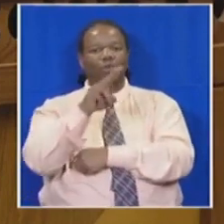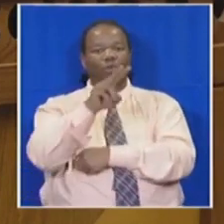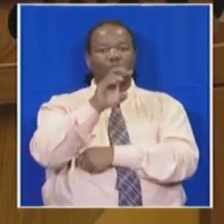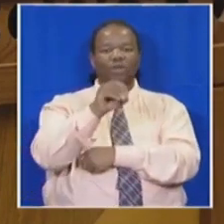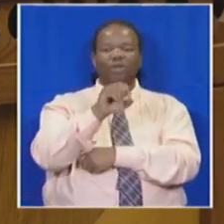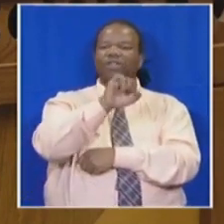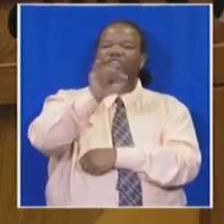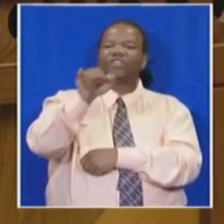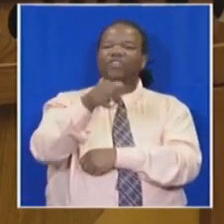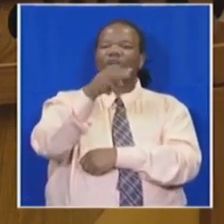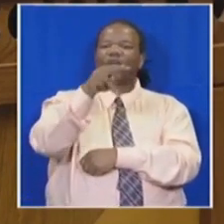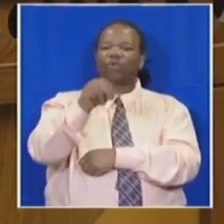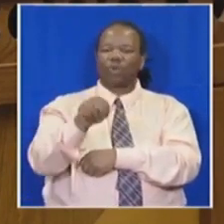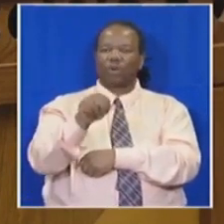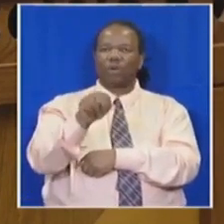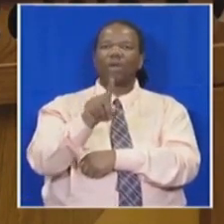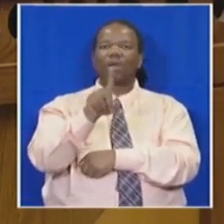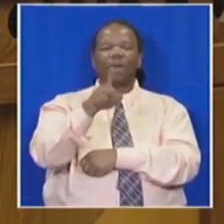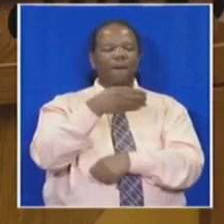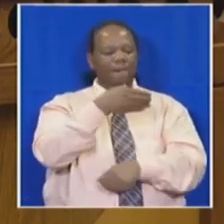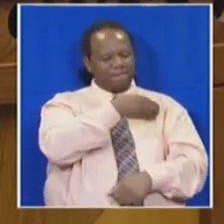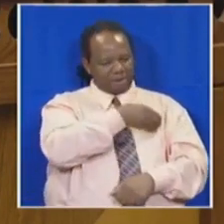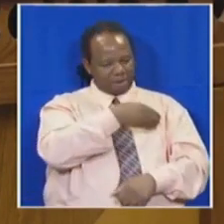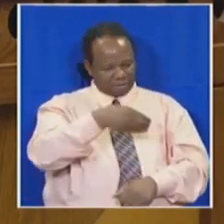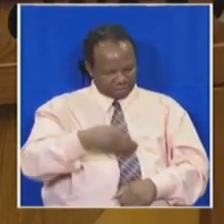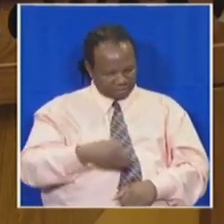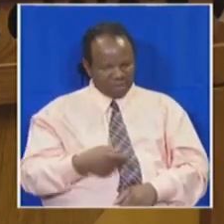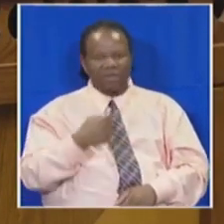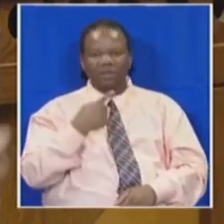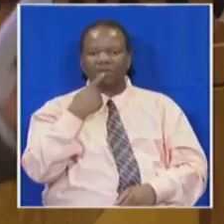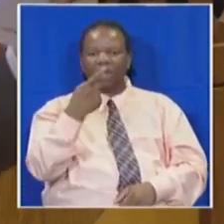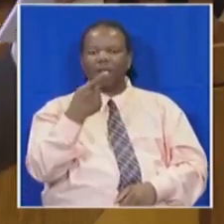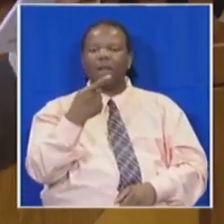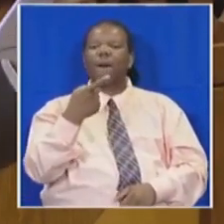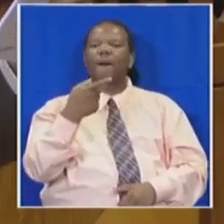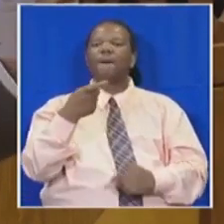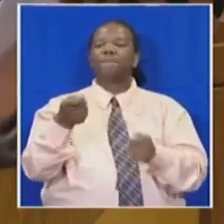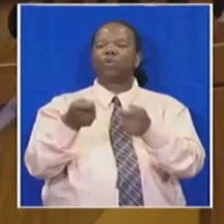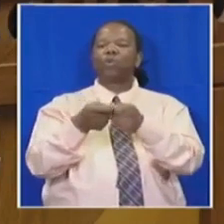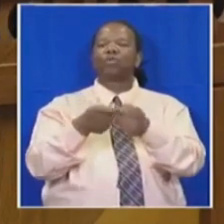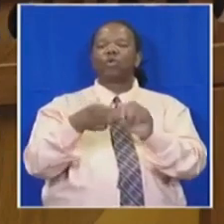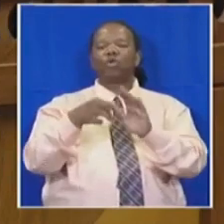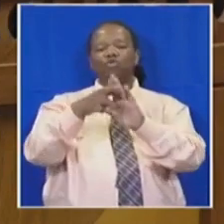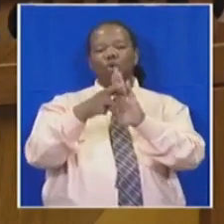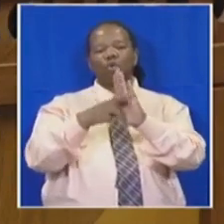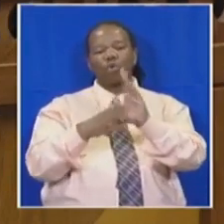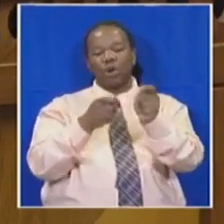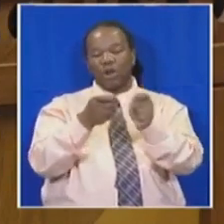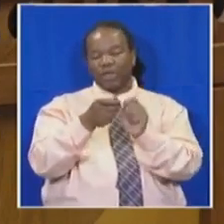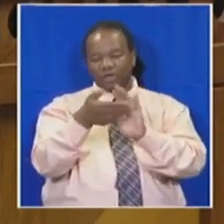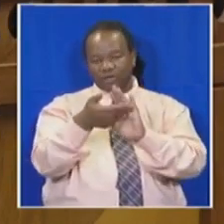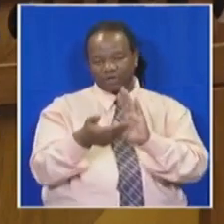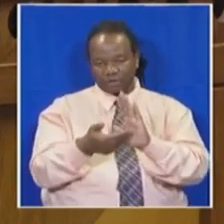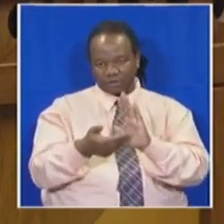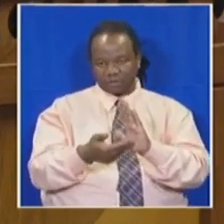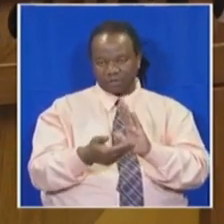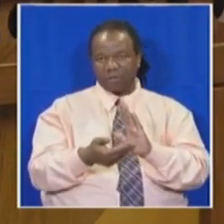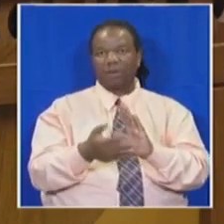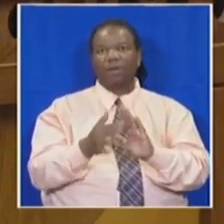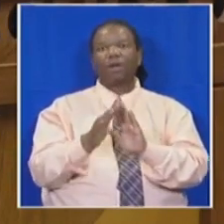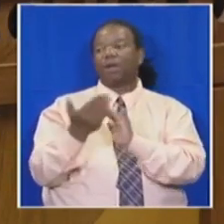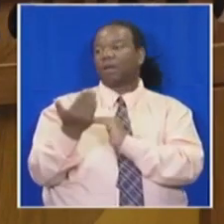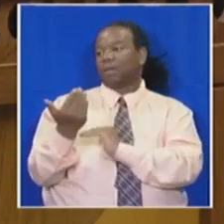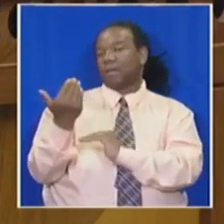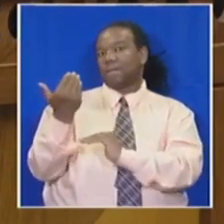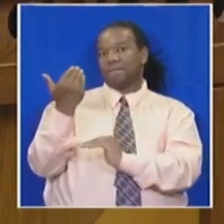January, your government, Mr. President, quietly published new procurement regulations which completely abandon all